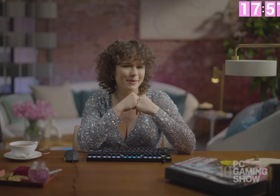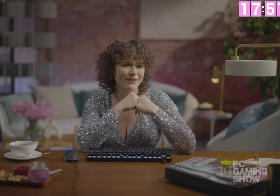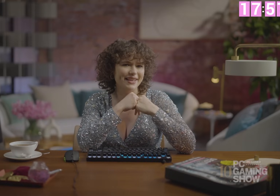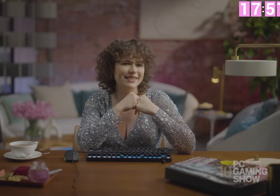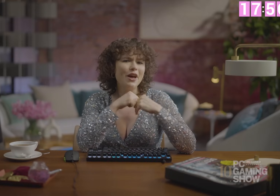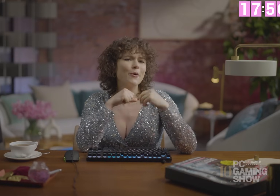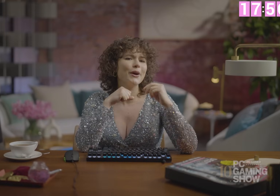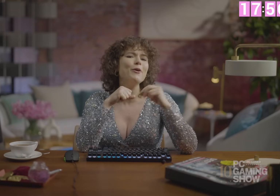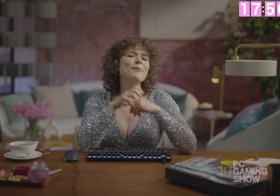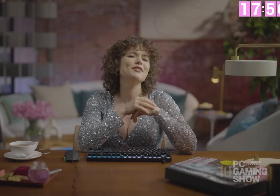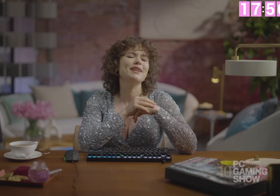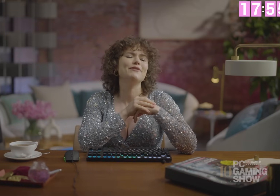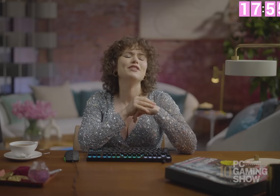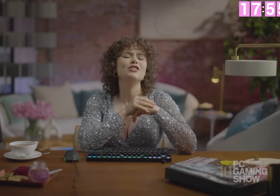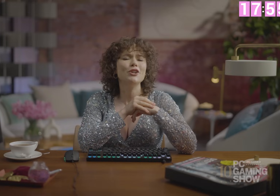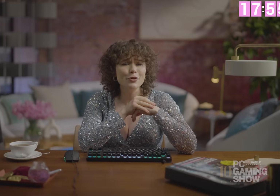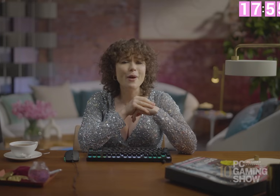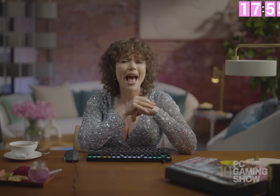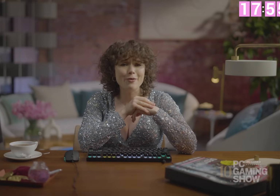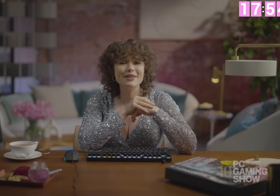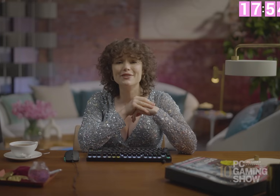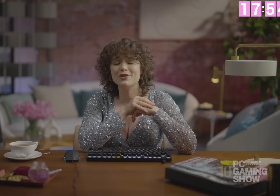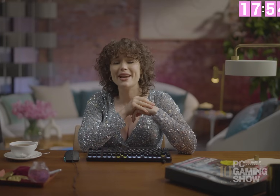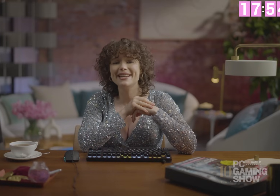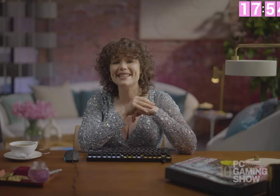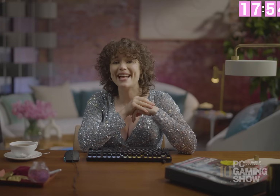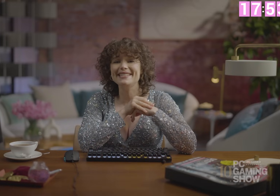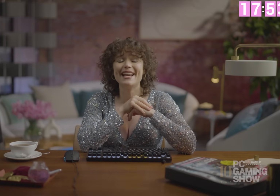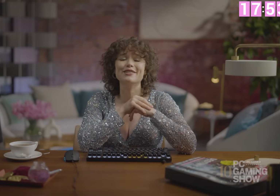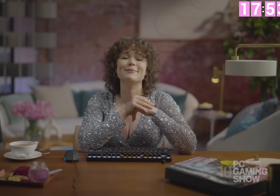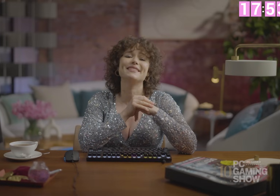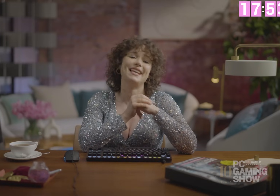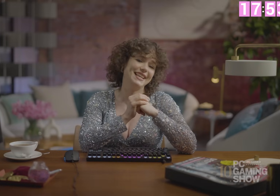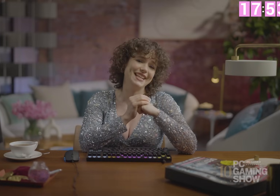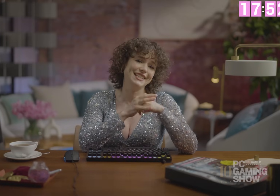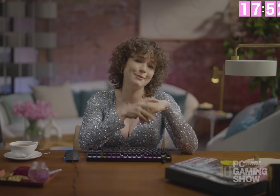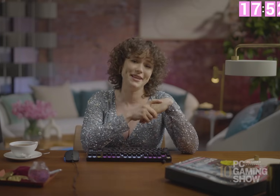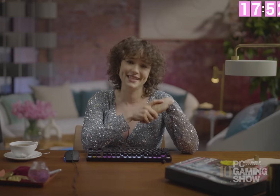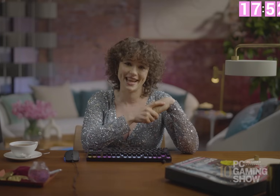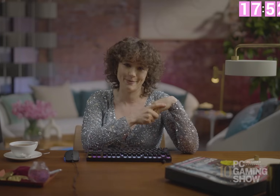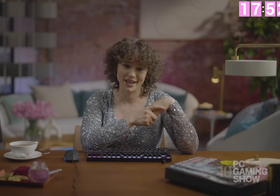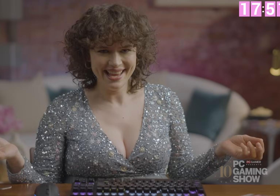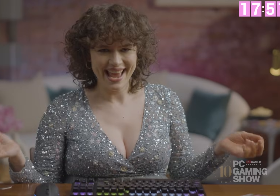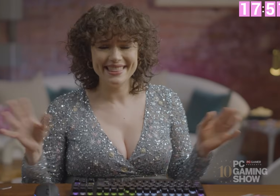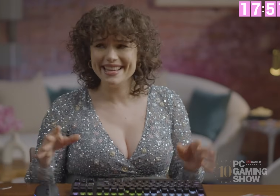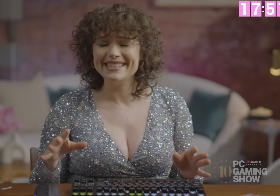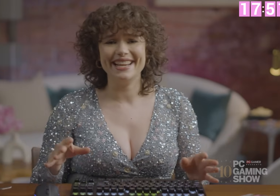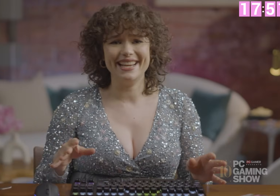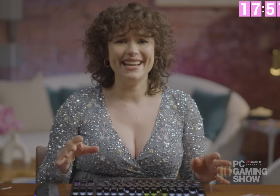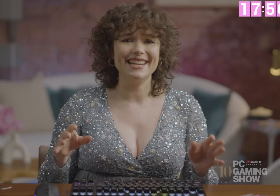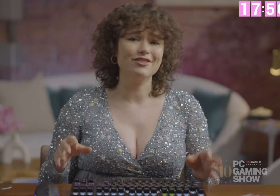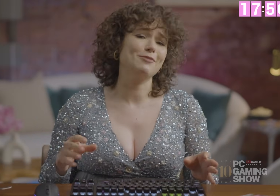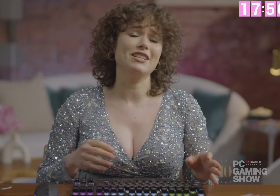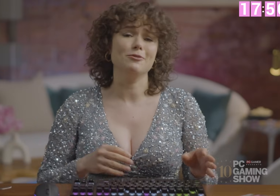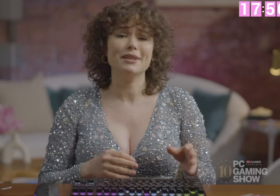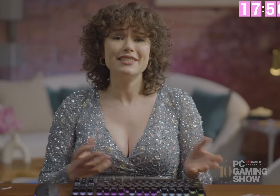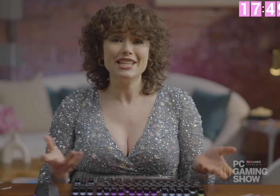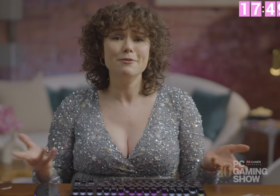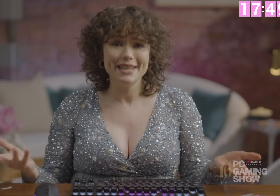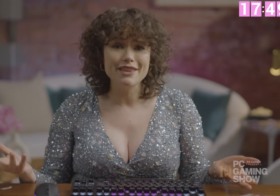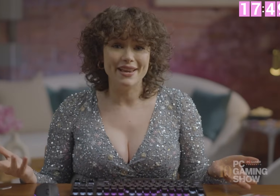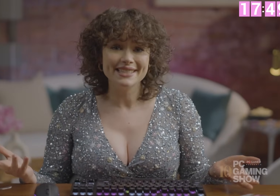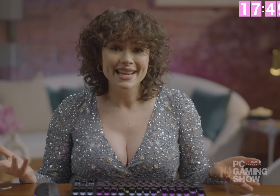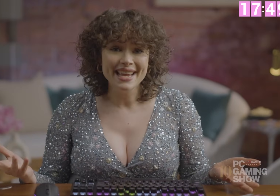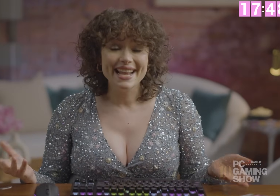of gaming events, we're almost ready for 2 hours of trailers and announcements dedicated to PC gaming. And this year is extra special because,